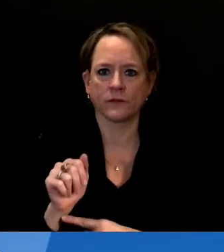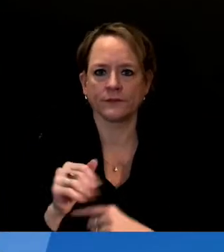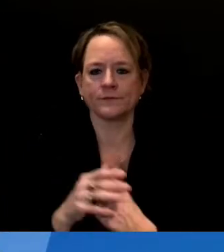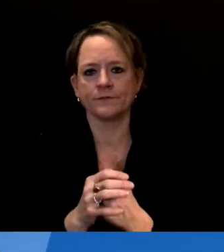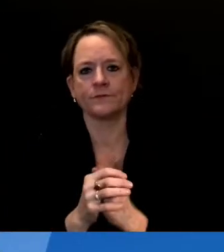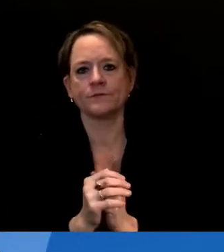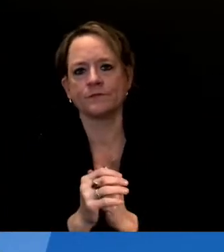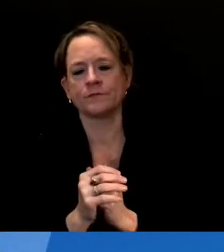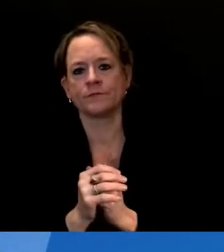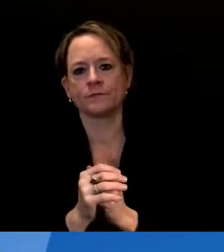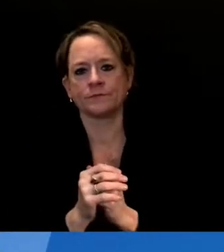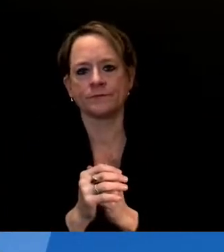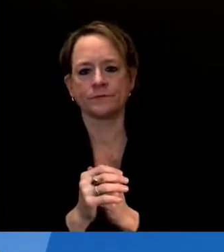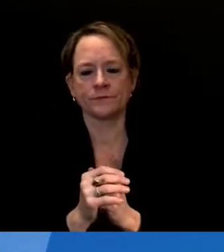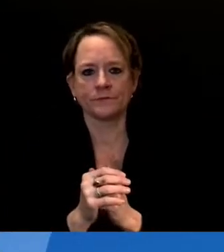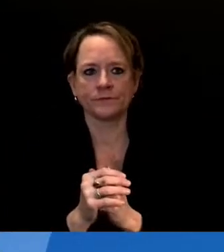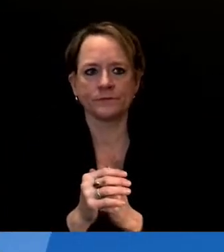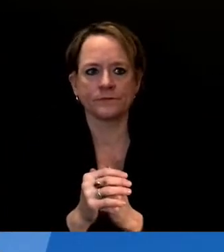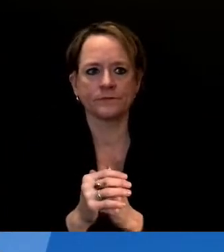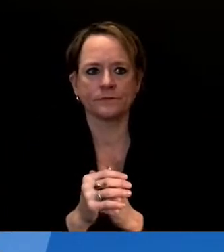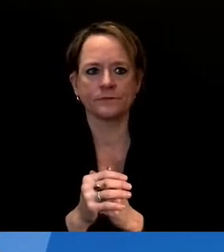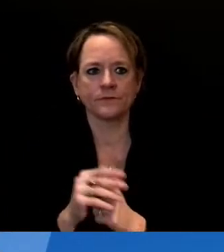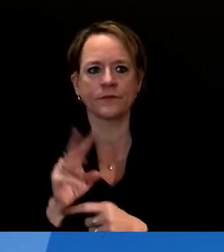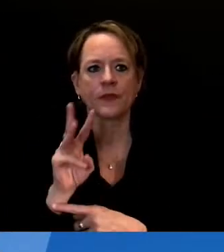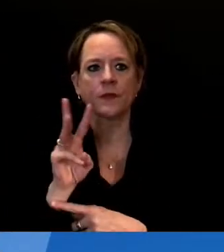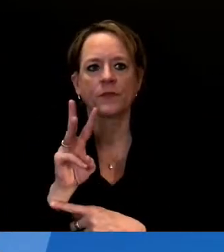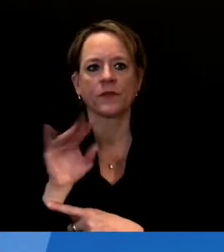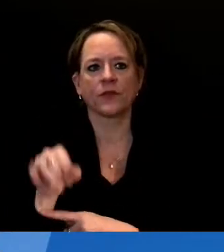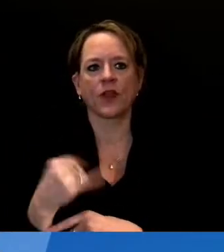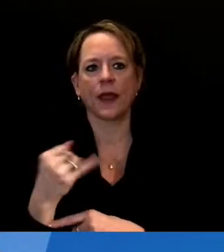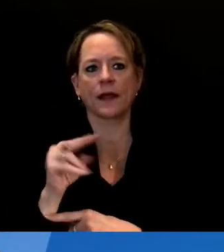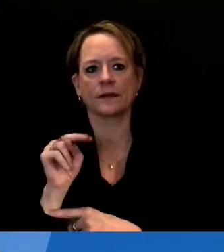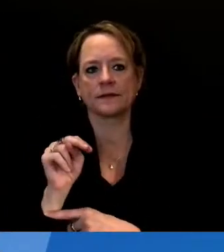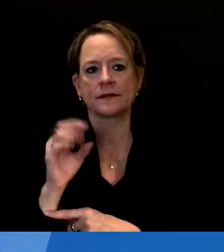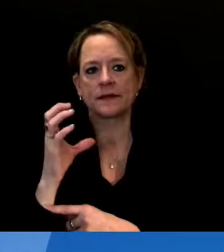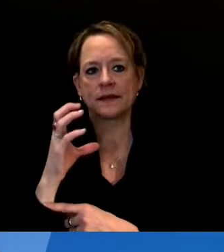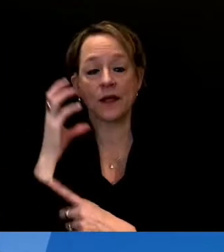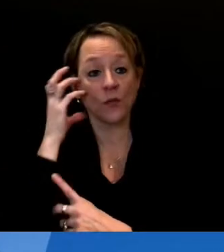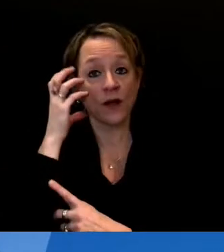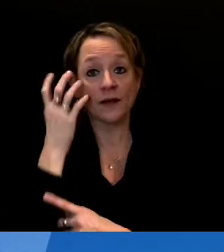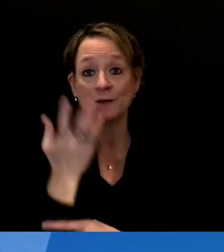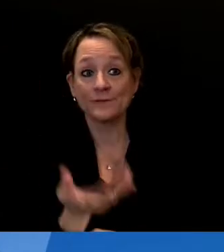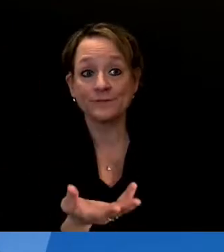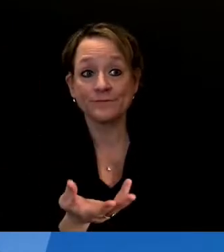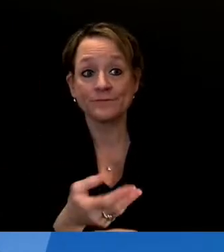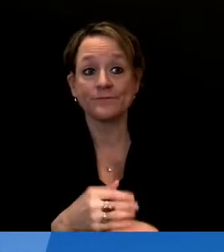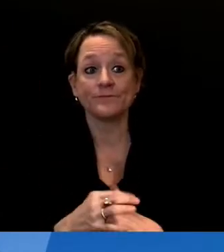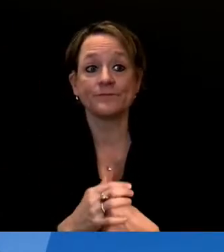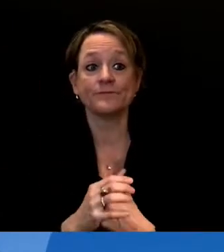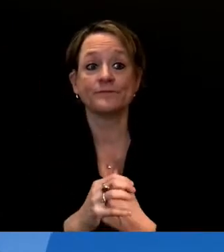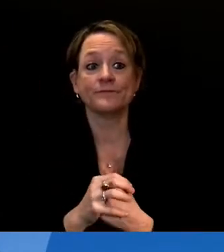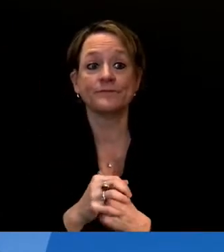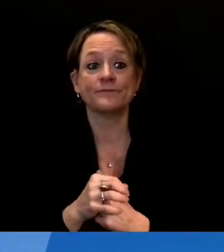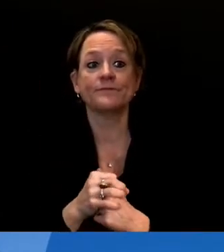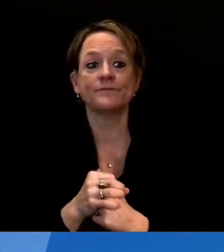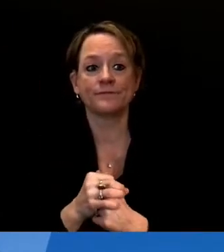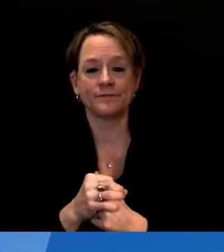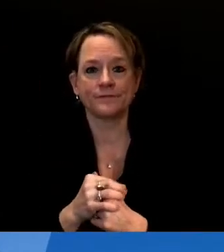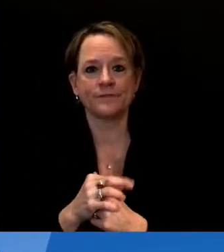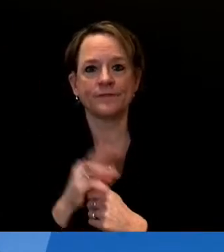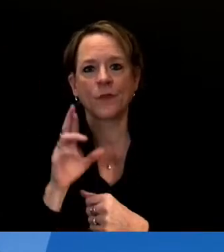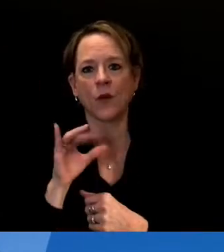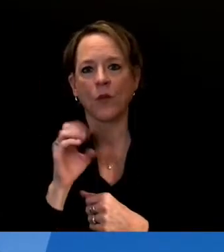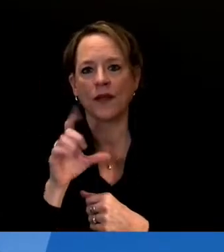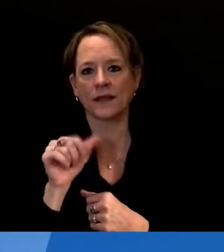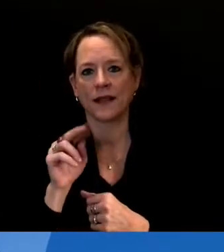WJMC Radio in Rice Lake. Carl? Hi, my question kind of deals